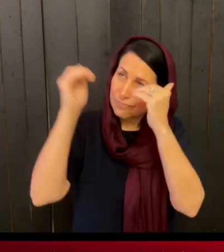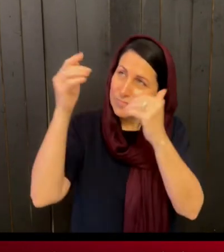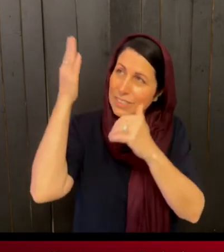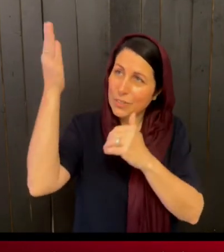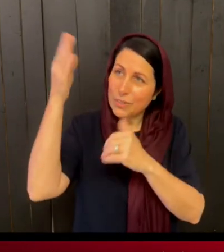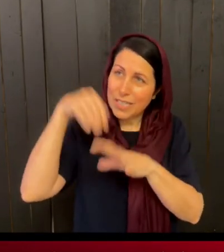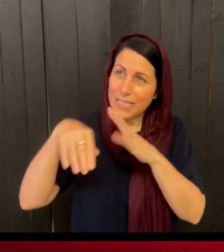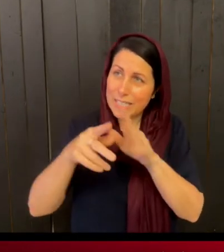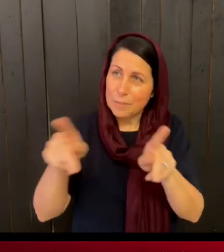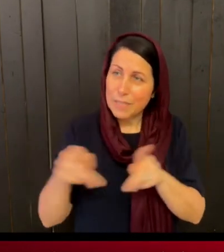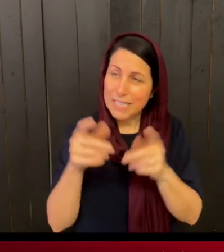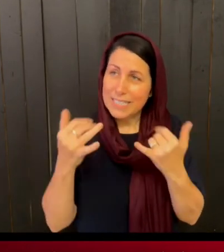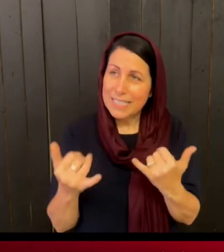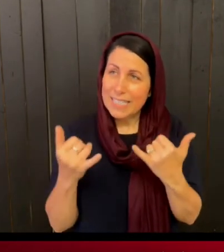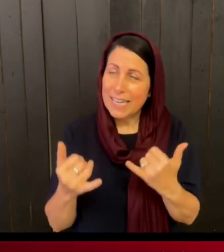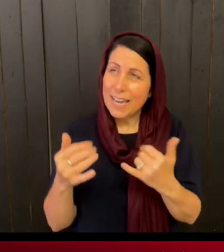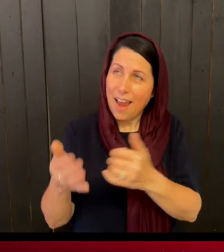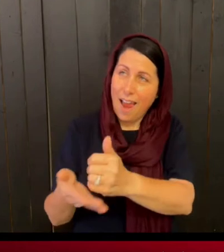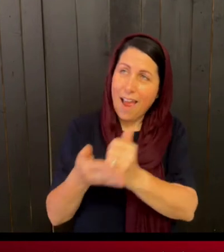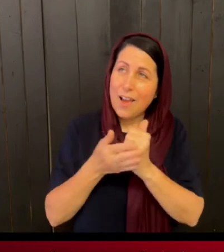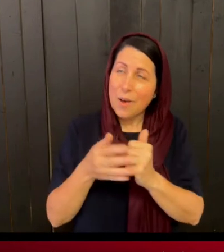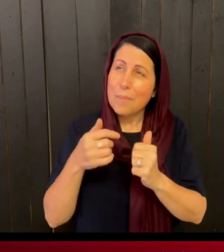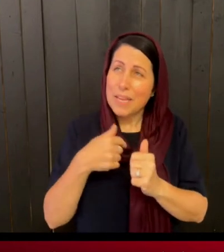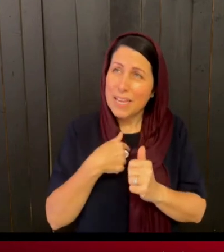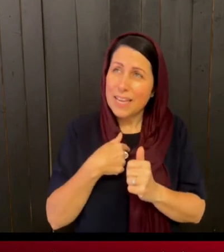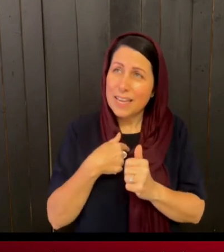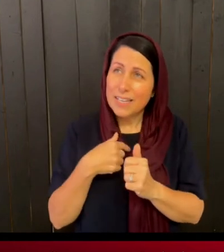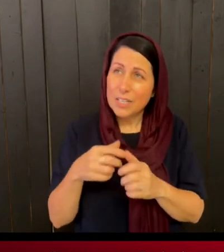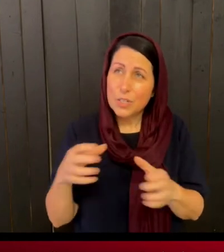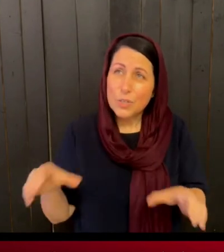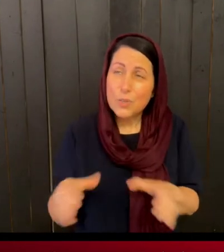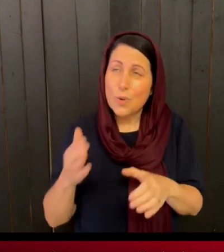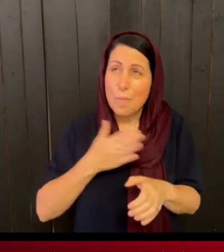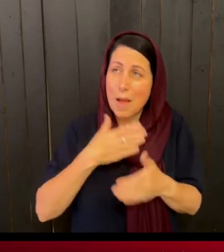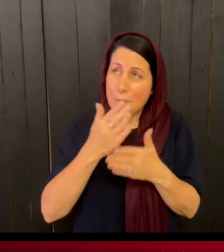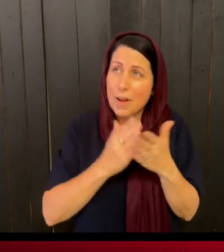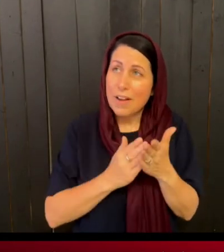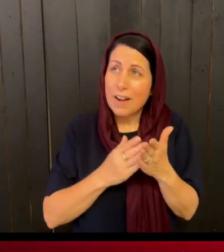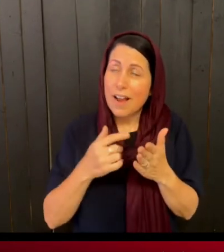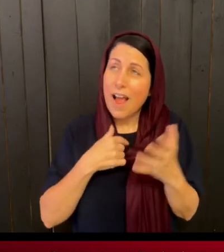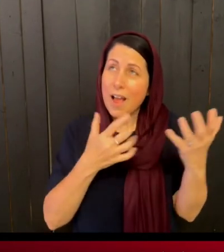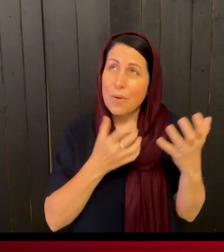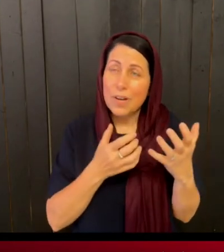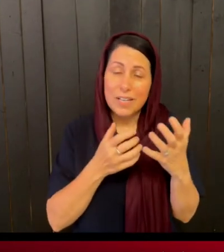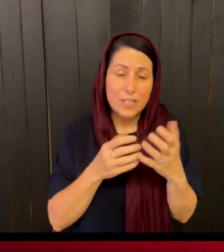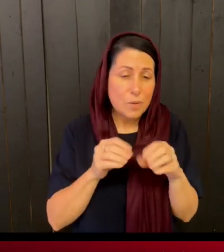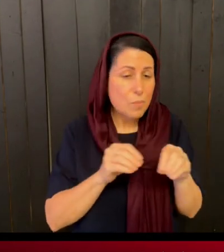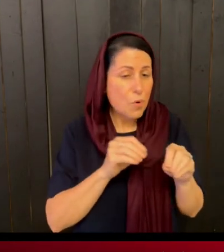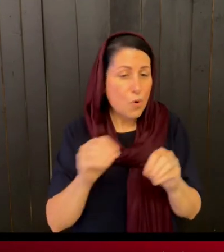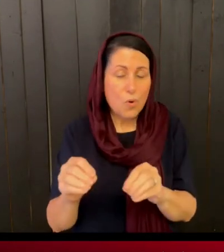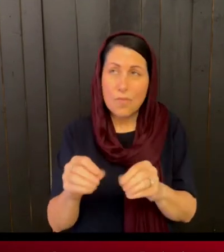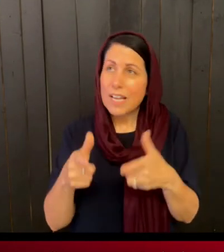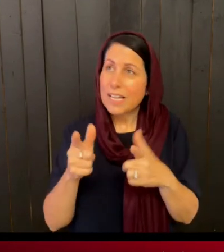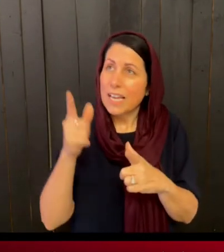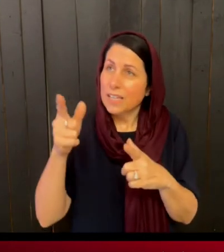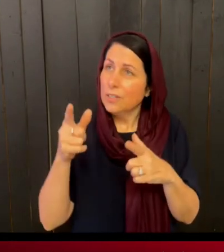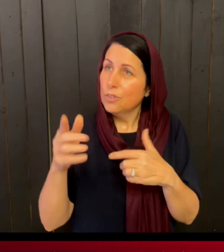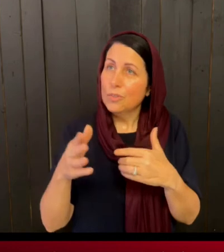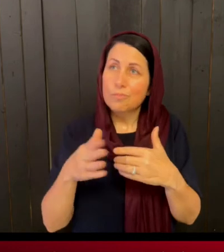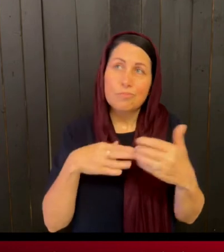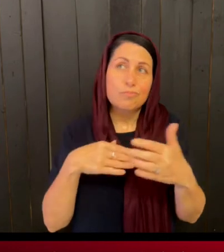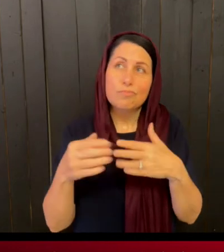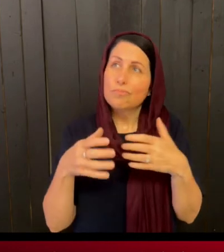God. Lord, help me, Lord God. Help me to do my part in it, Lord God. I just want to get out of your way and let you move. Praise you,